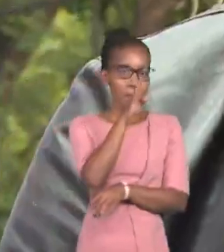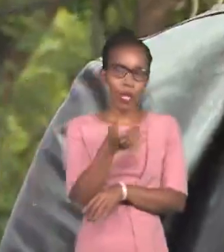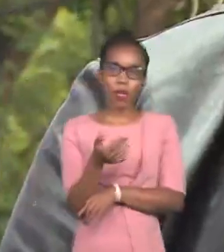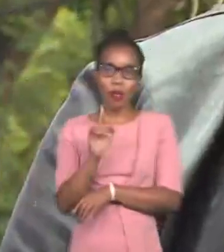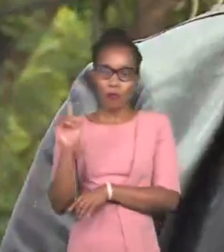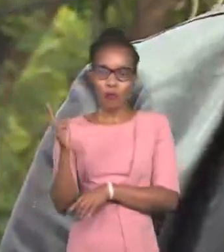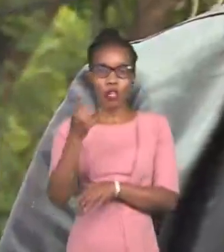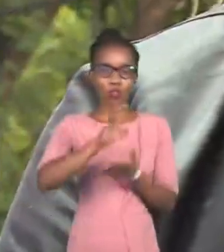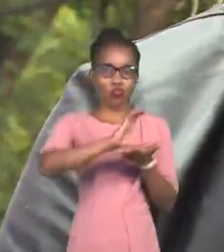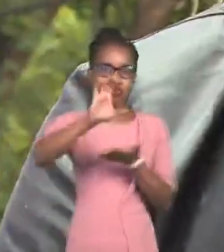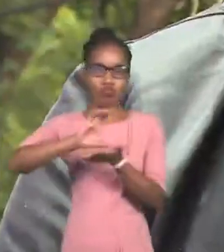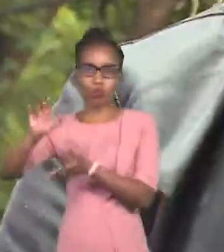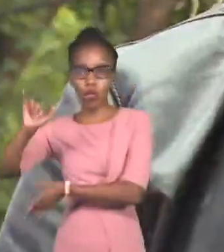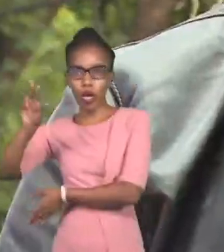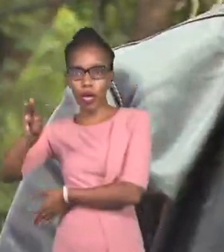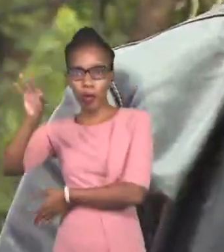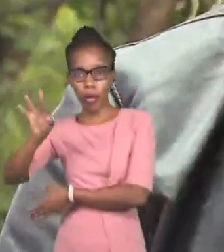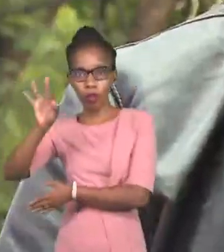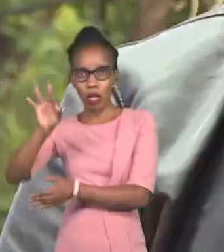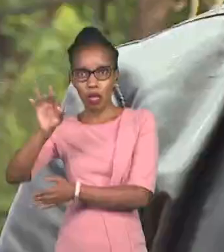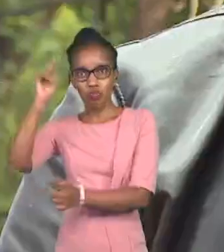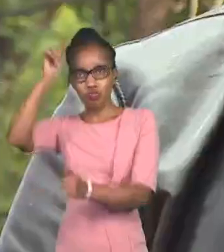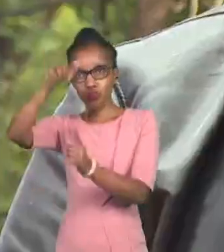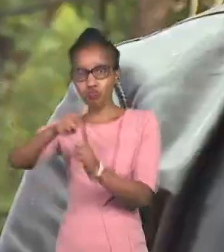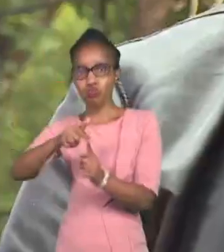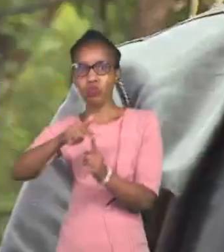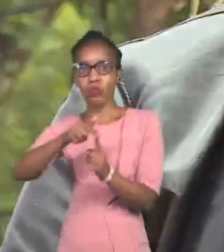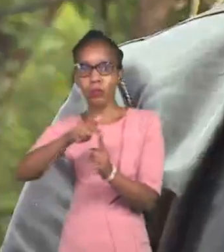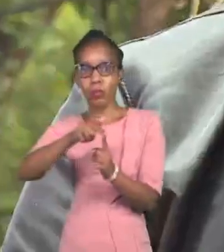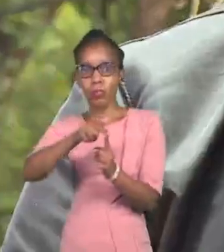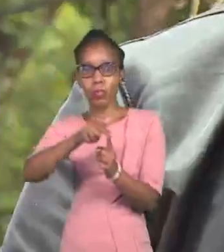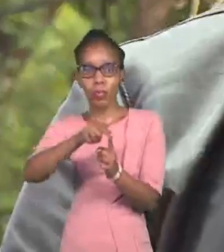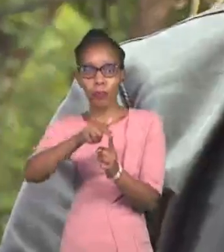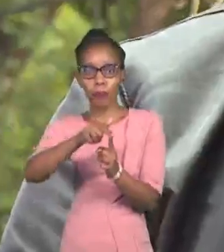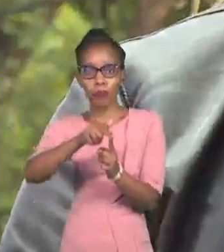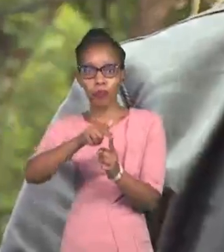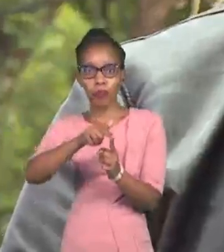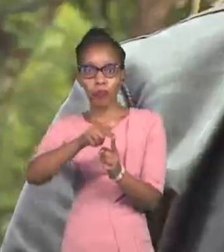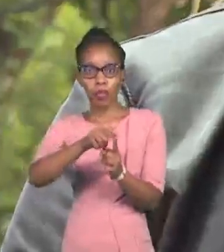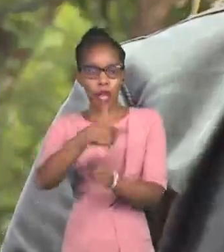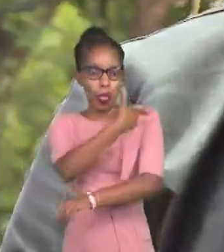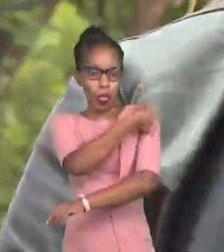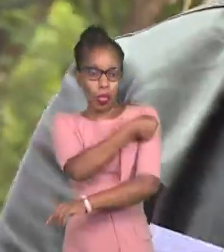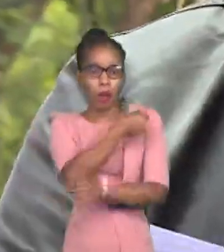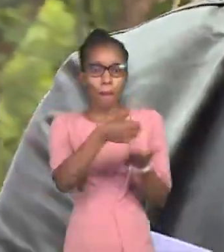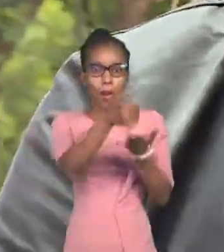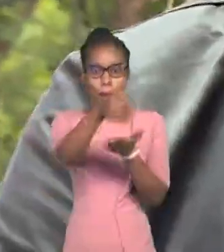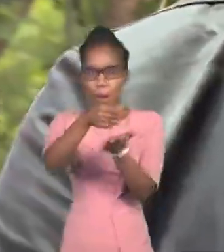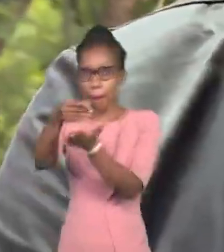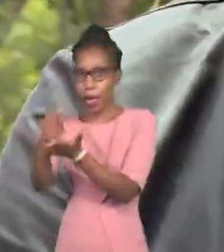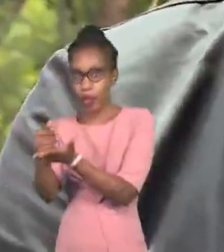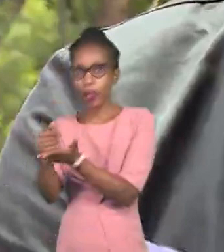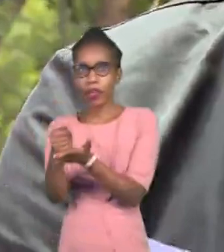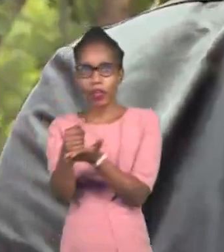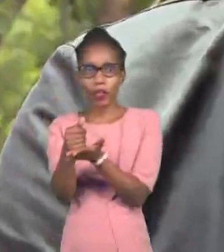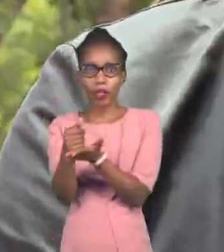the IMF be specifically appropriated towards the acquisition of vaccines in an open